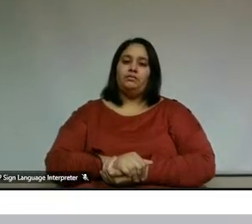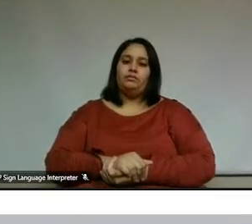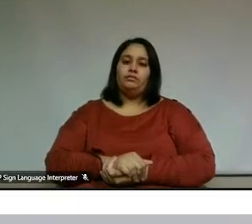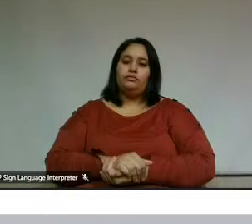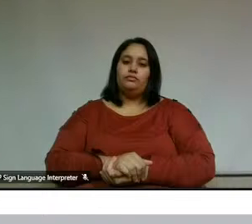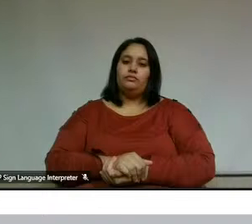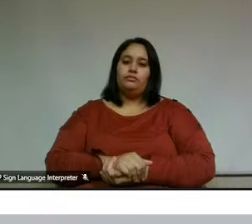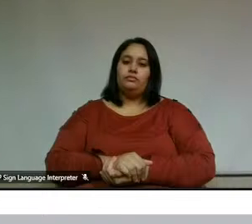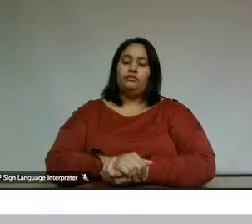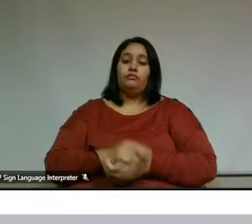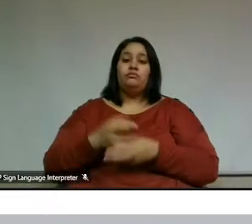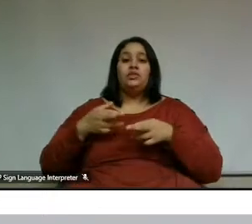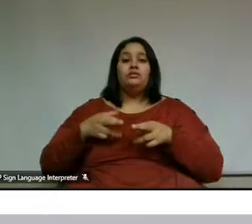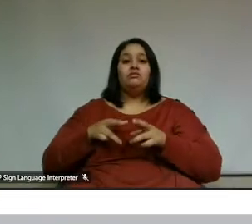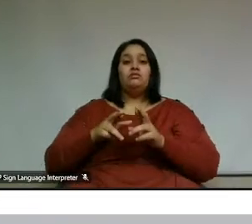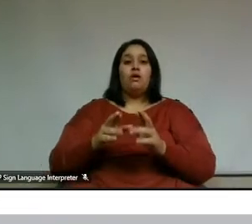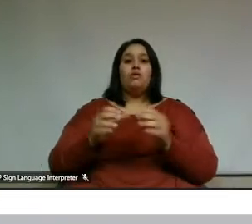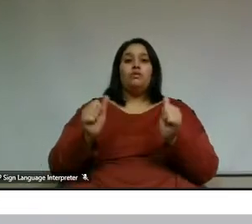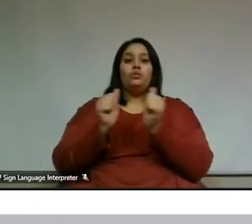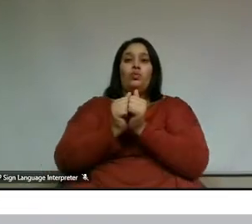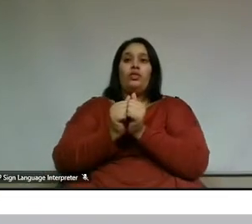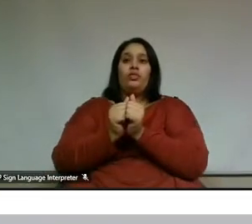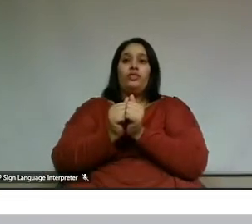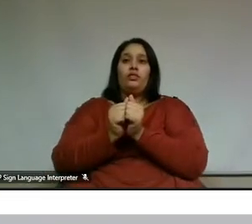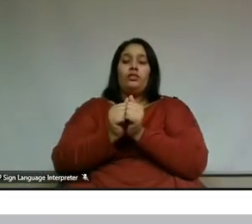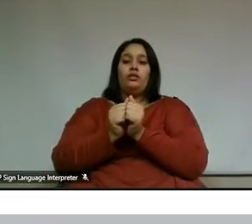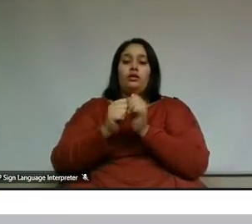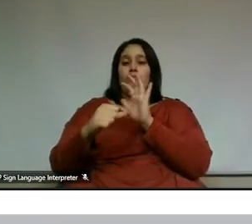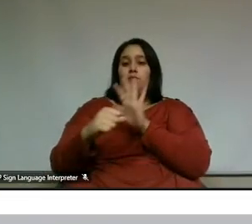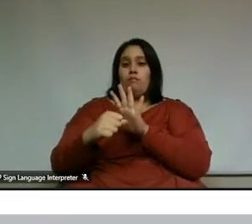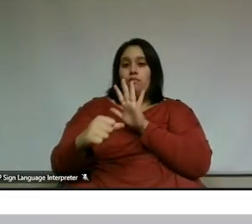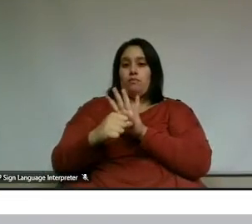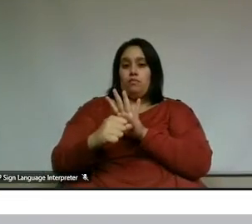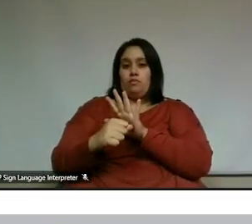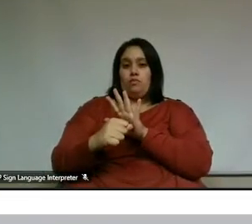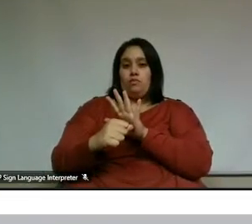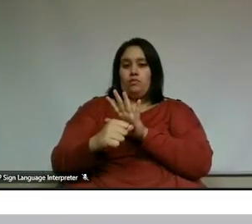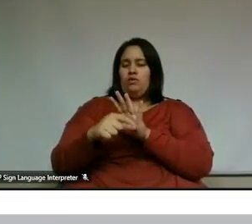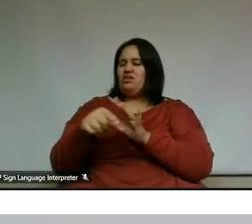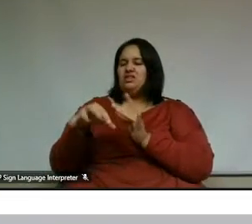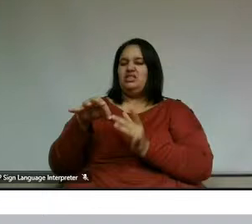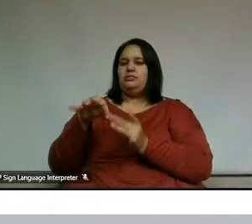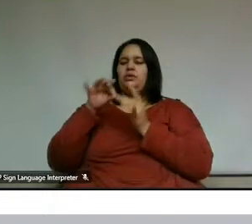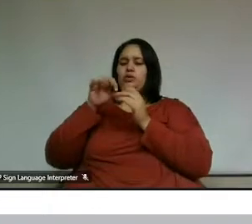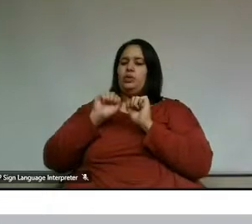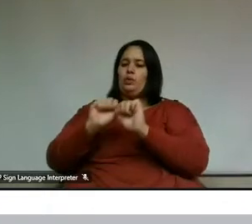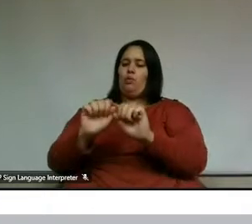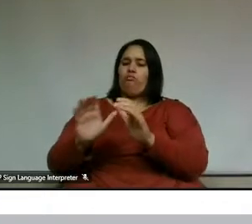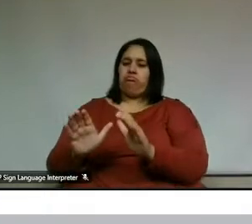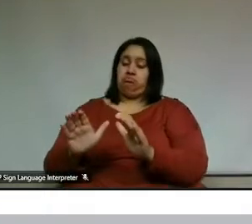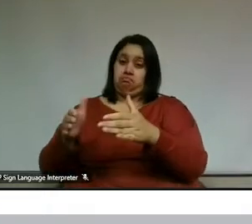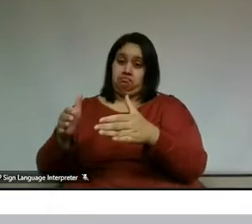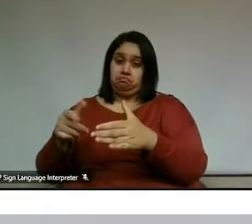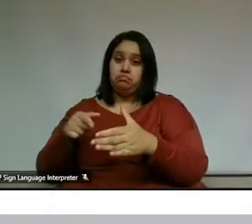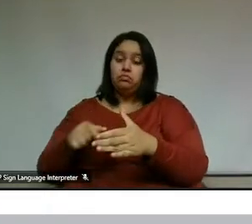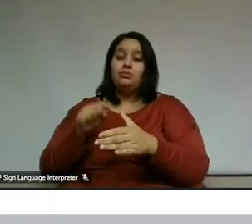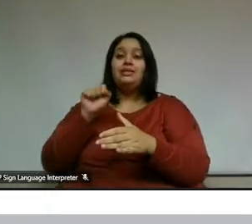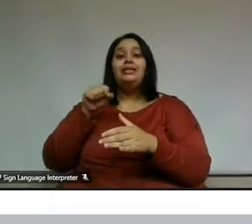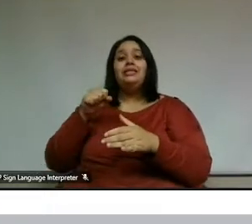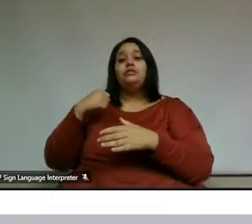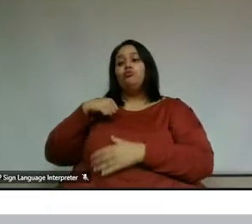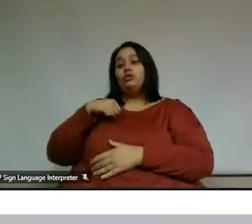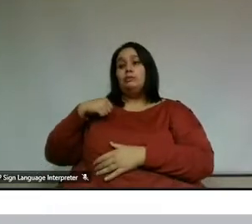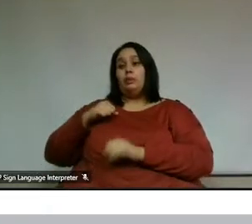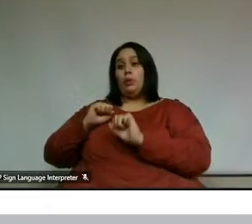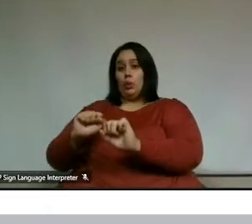roads of joint significance are a special kind of animal that,